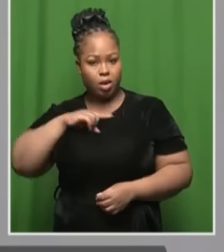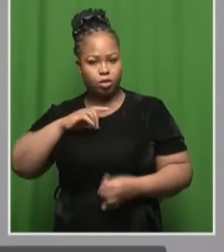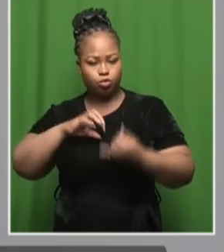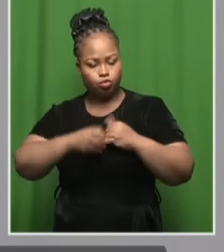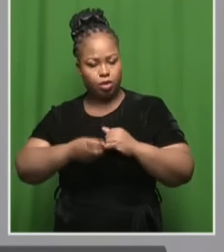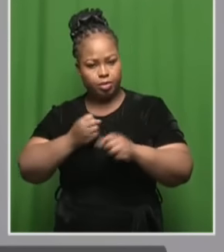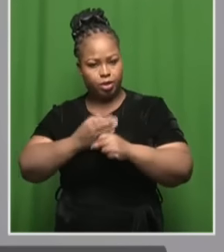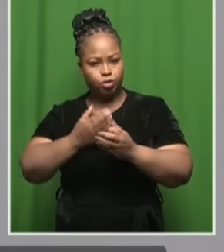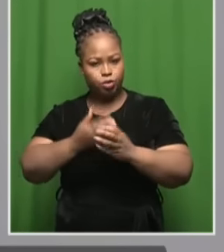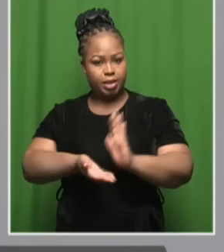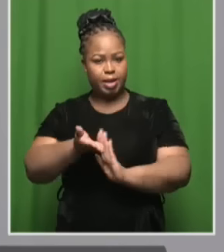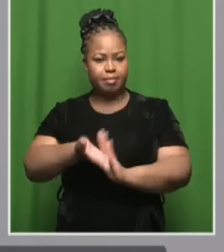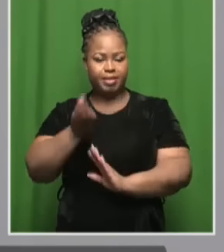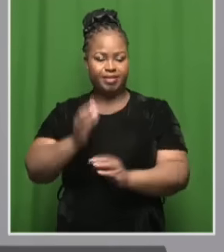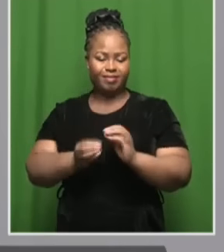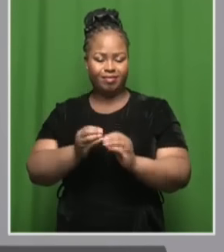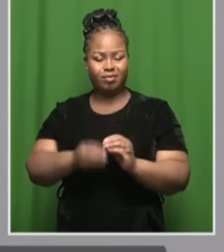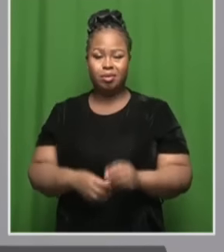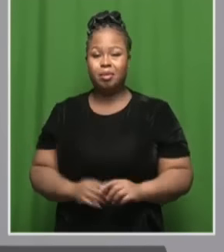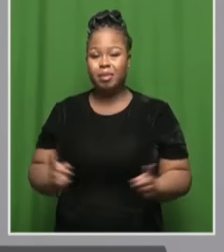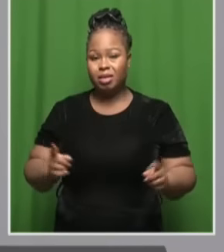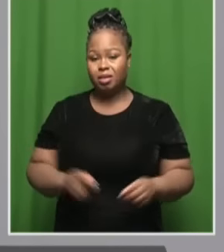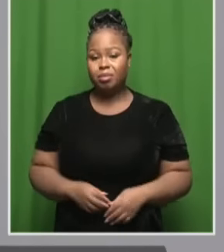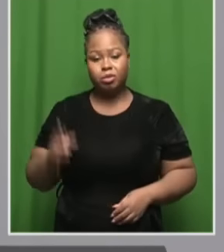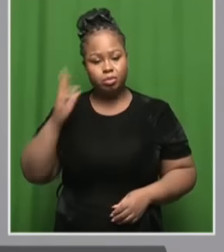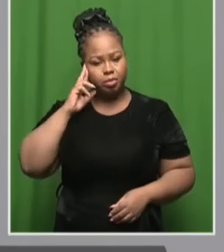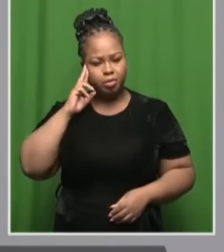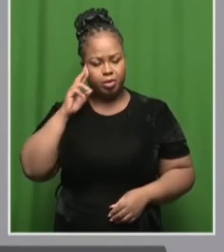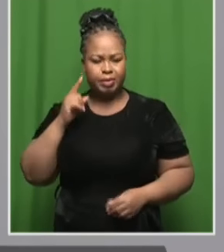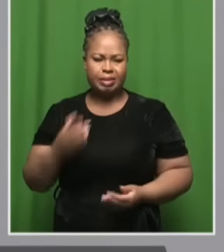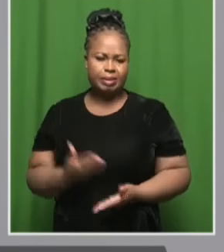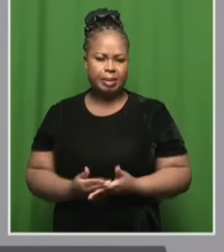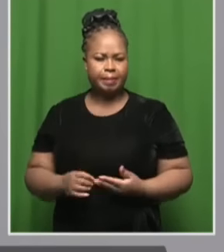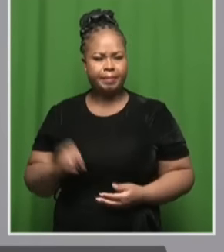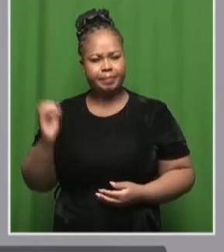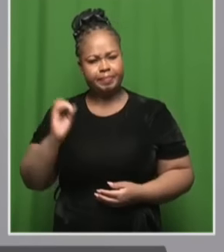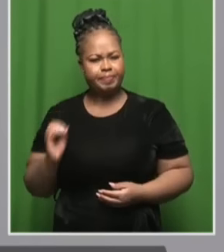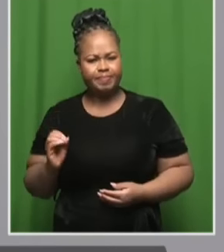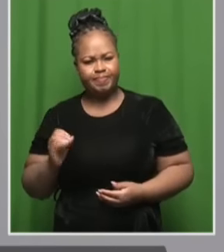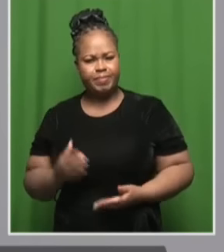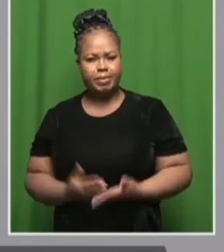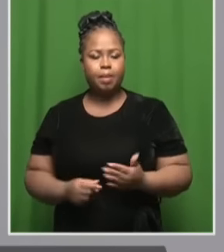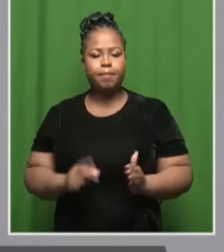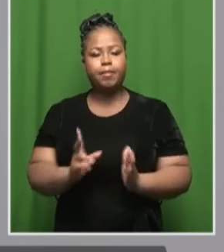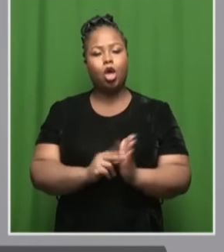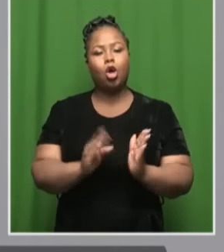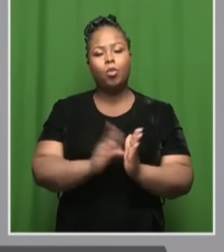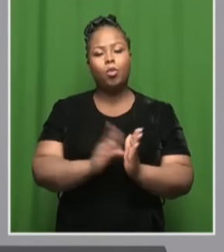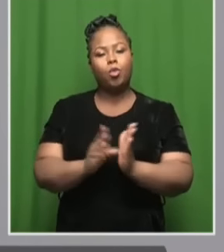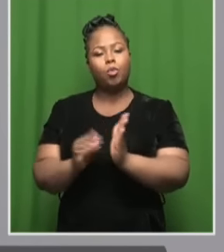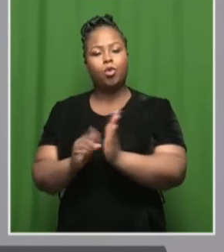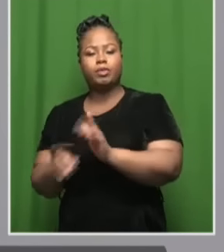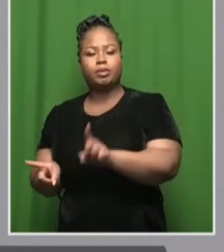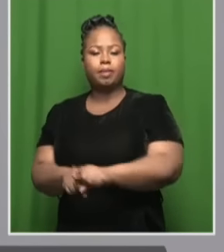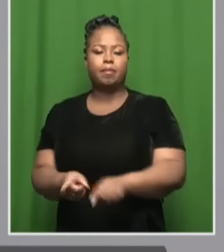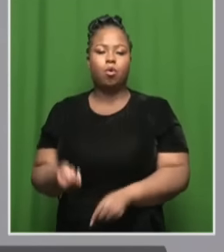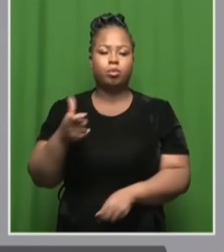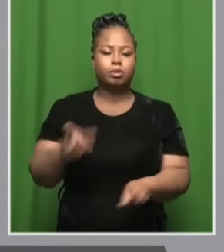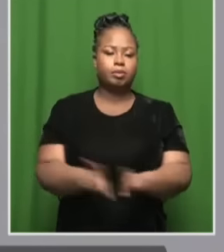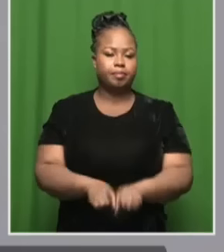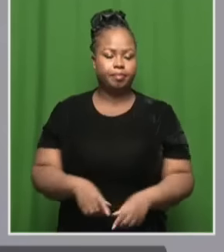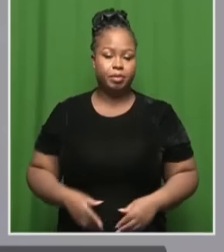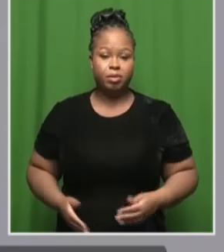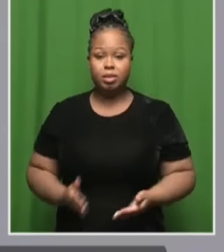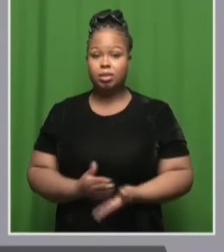2. But you need to know that these non-vending meters, there are certain few percentages that are basically duplicates and some few percentages that are